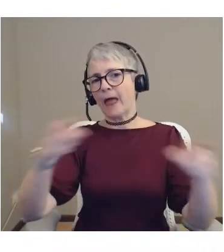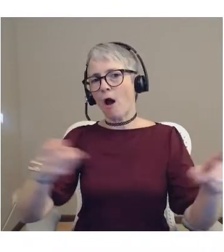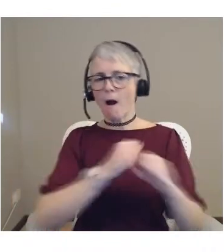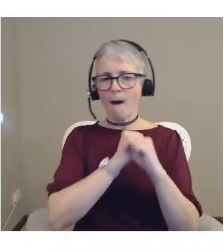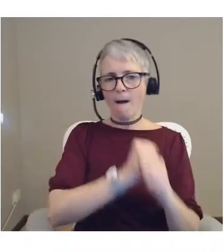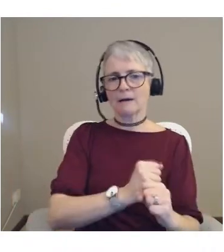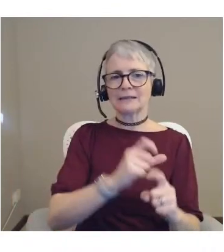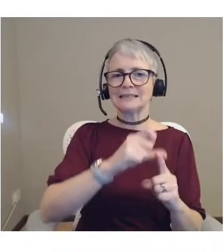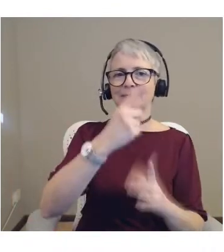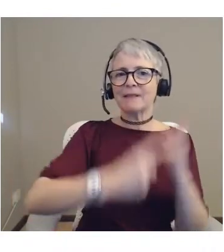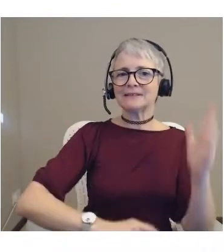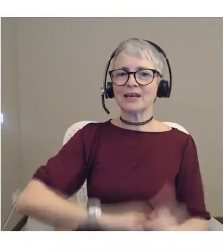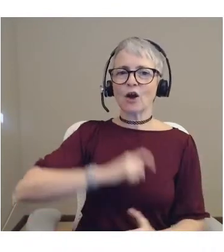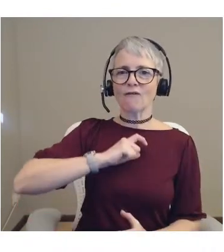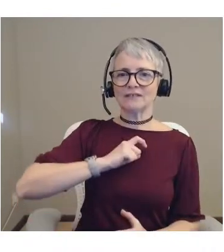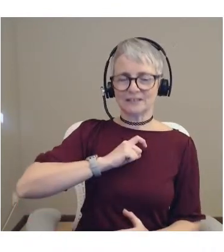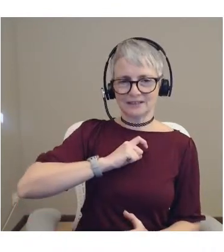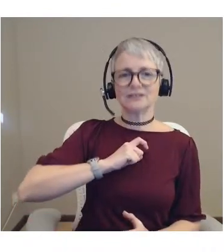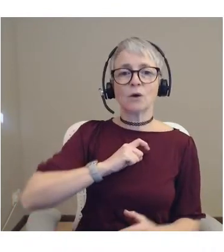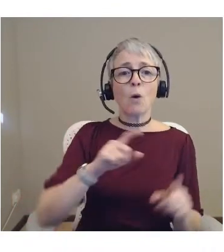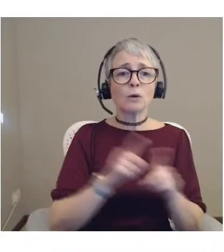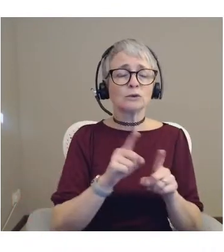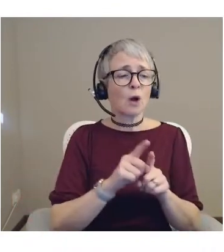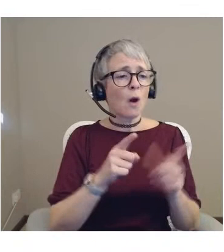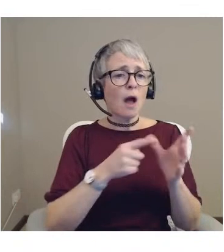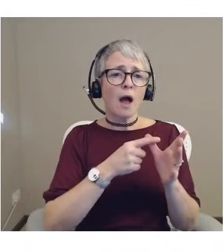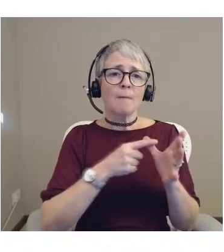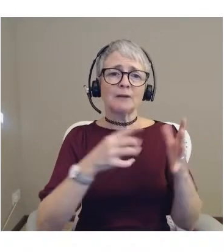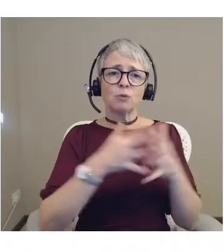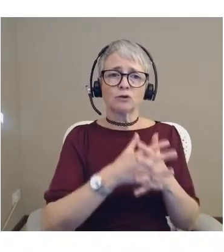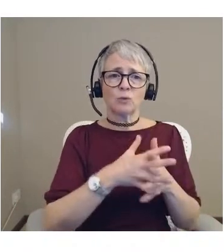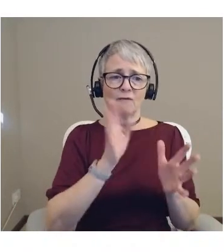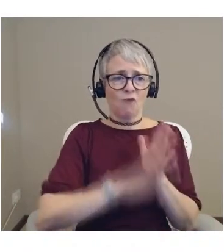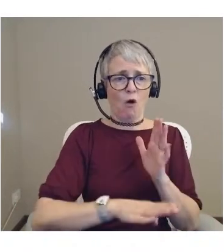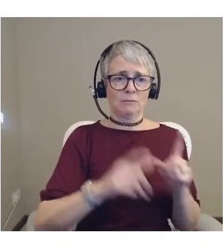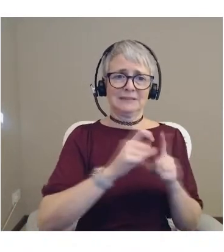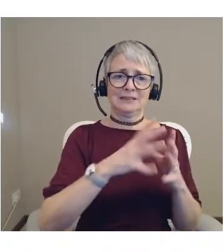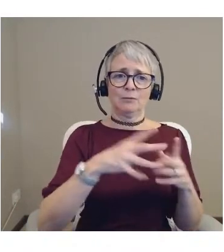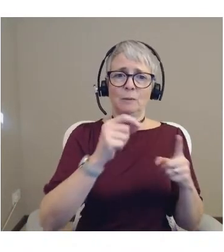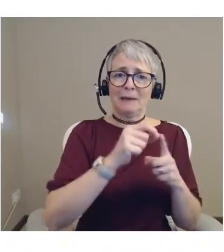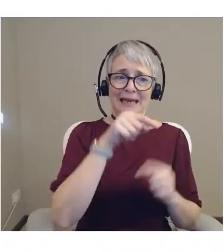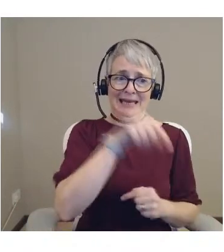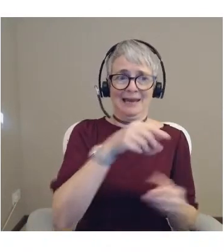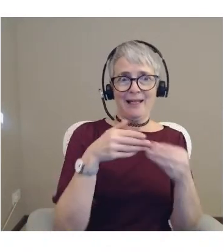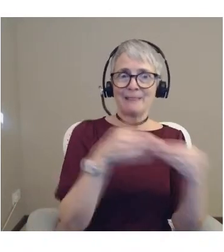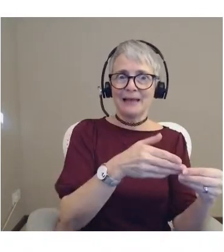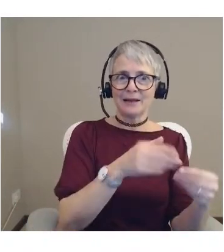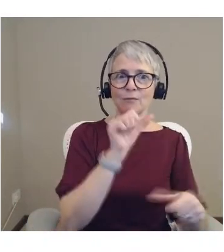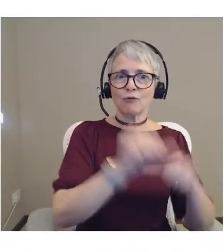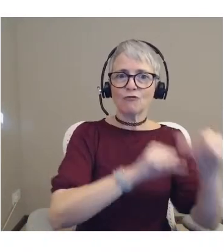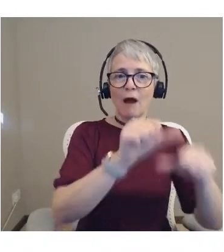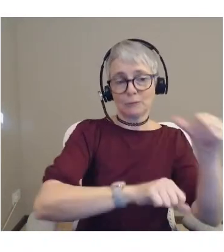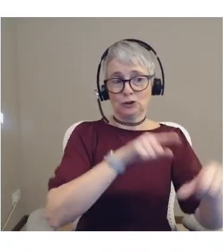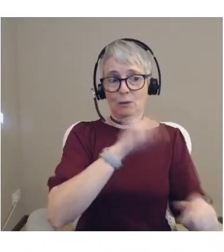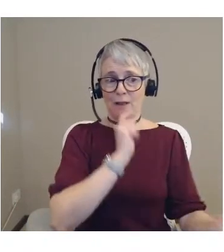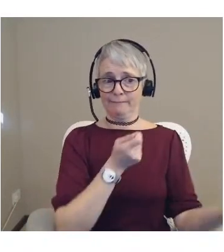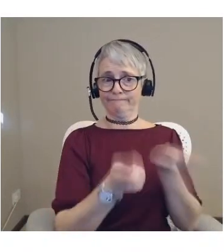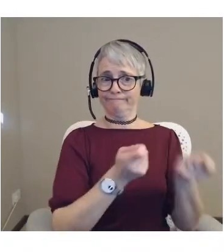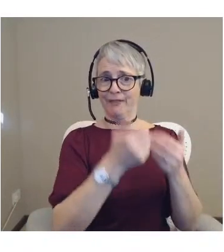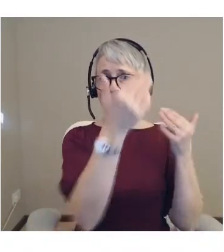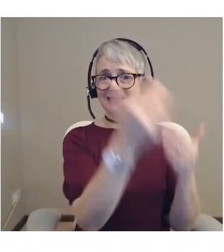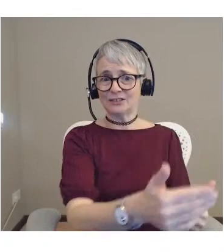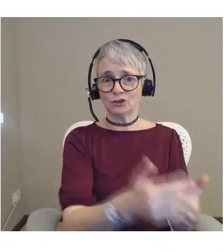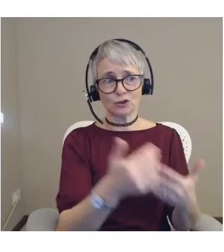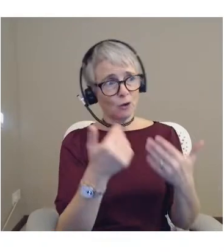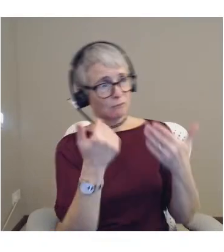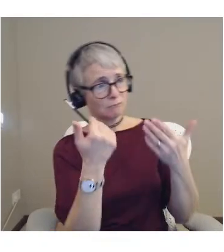and we also have Amanda Wadsworth from the Department for Work and Pensions, who leads that programme and is going to be running this next session. So over to you,